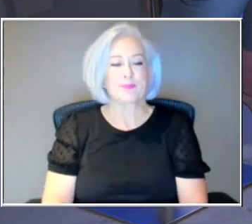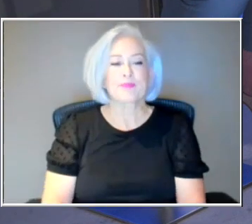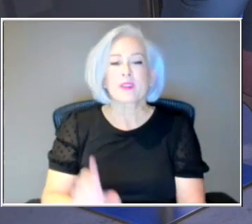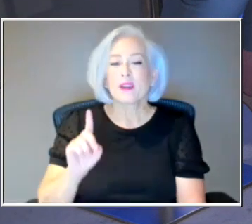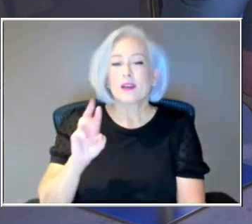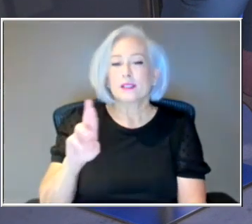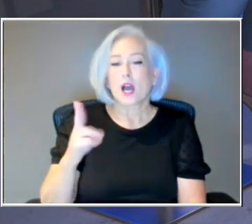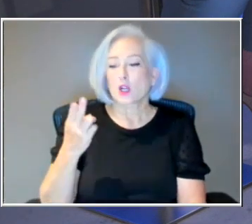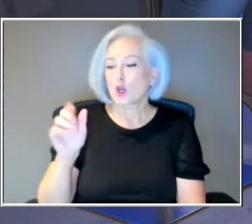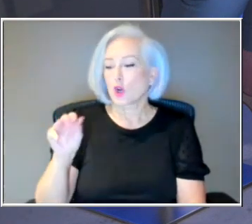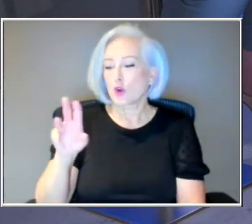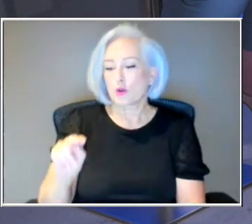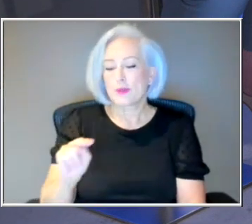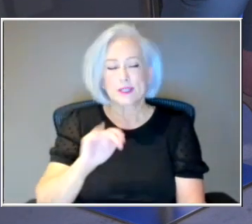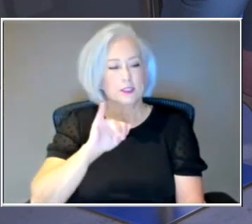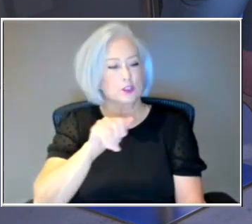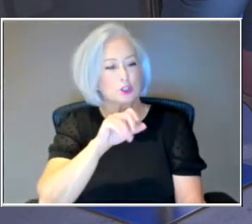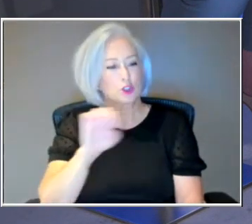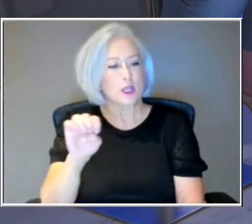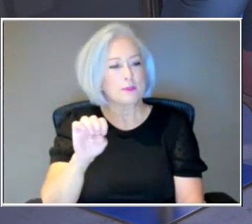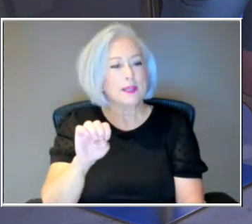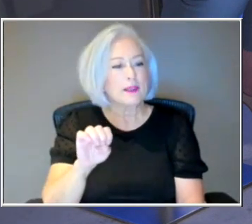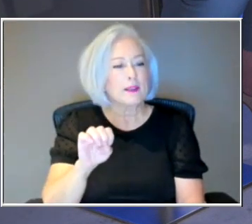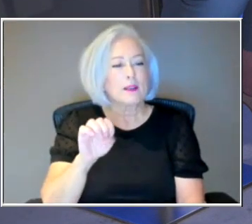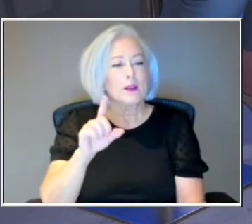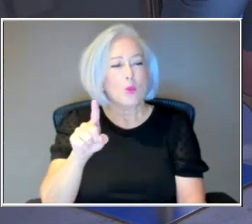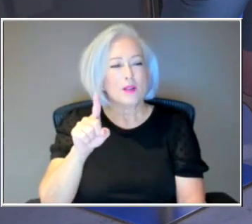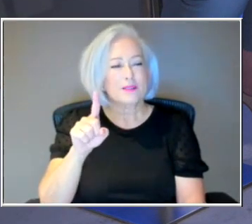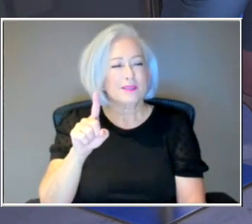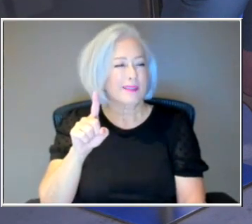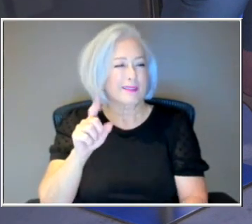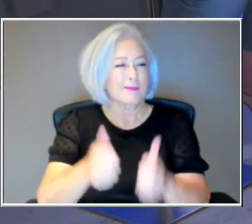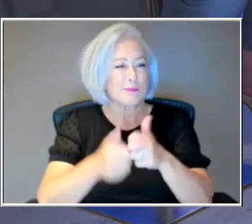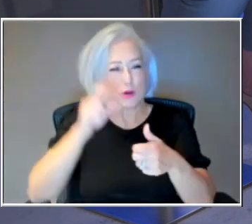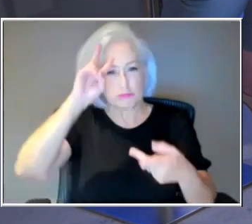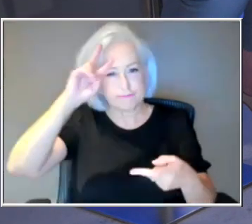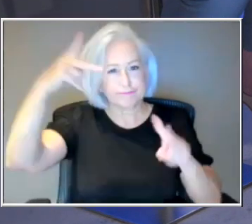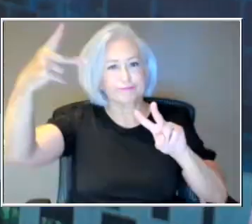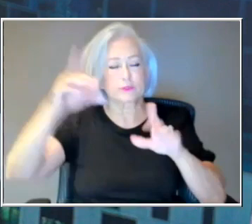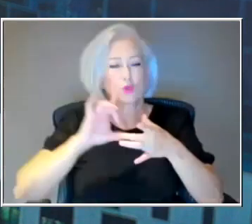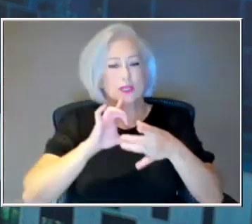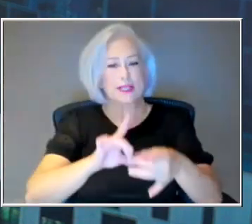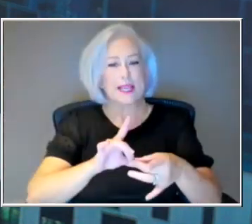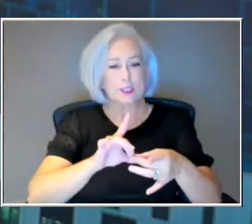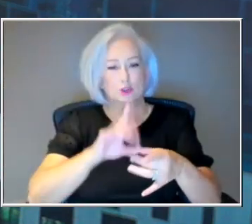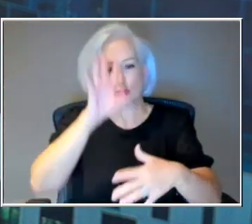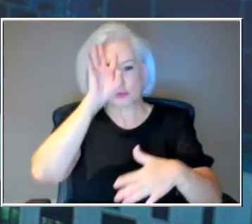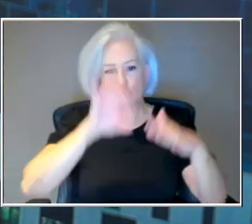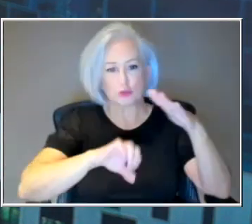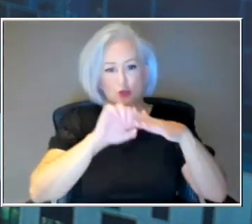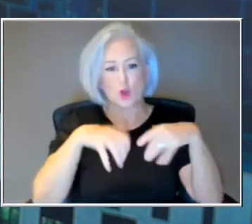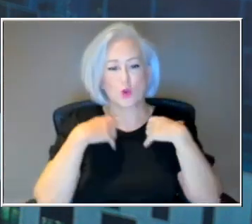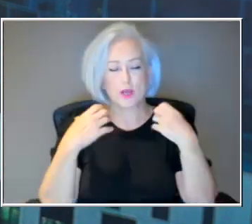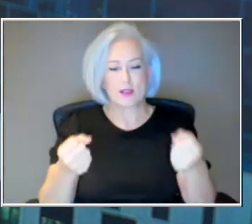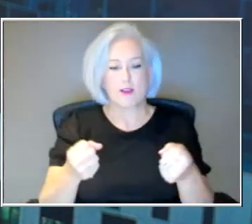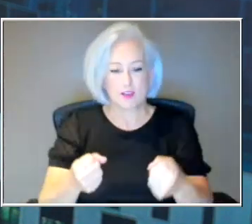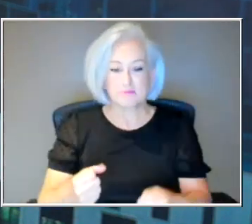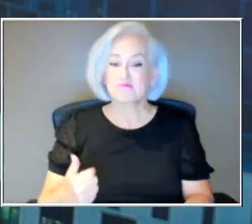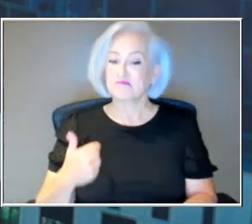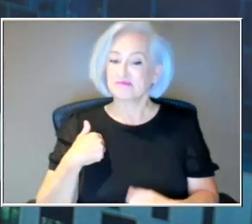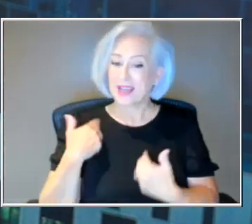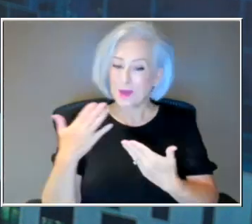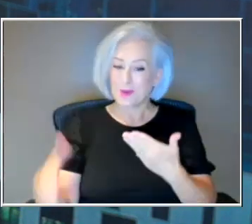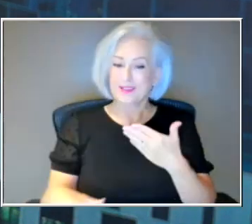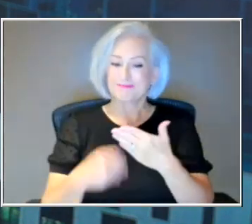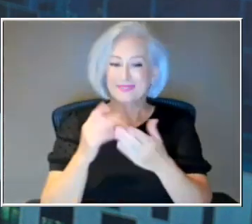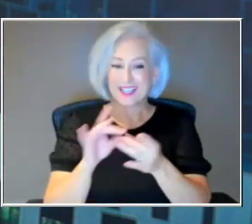biggest misconception about stroke recovery that you think is out there? Yeah, well, I'll comment on this. It's not just for